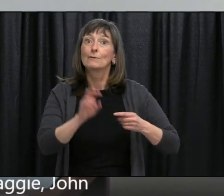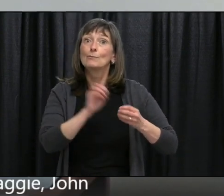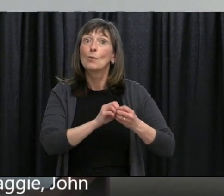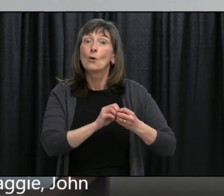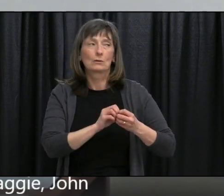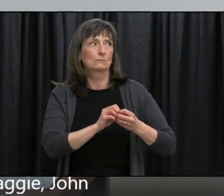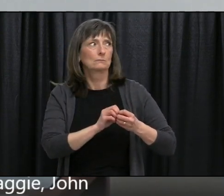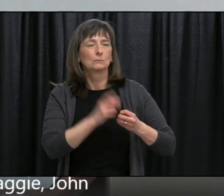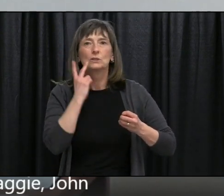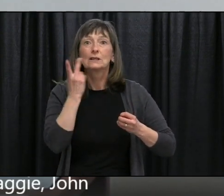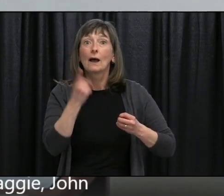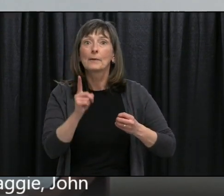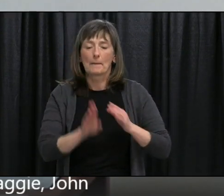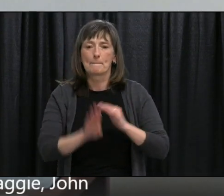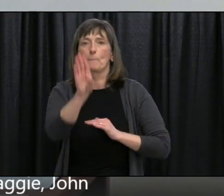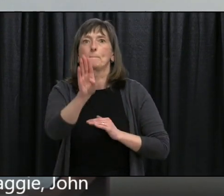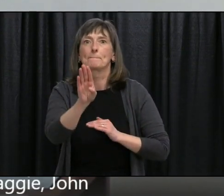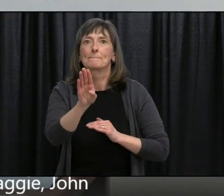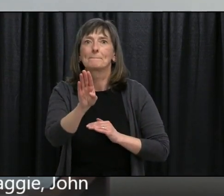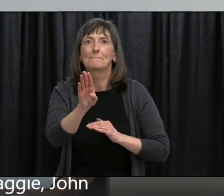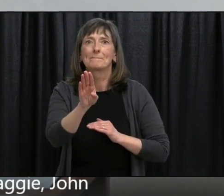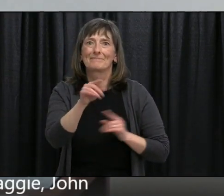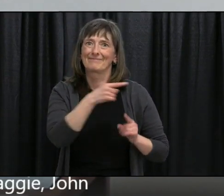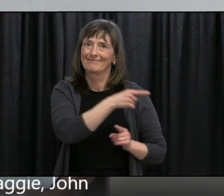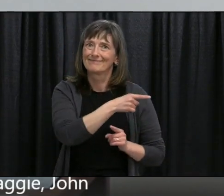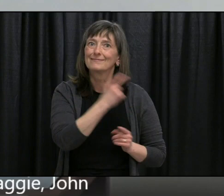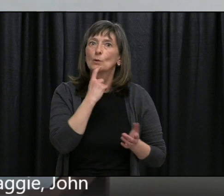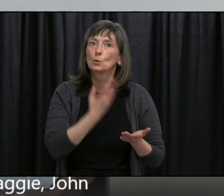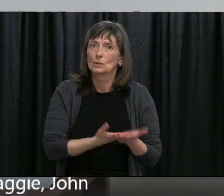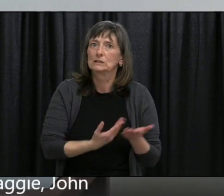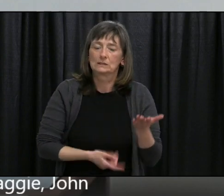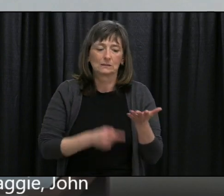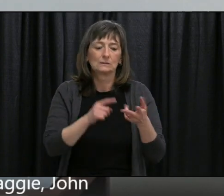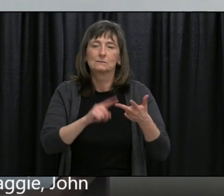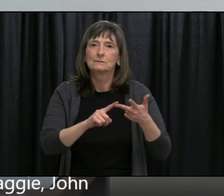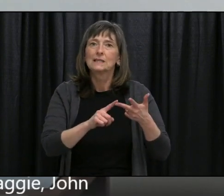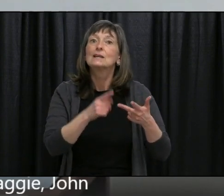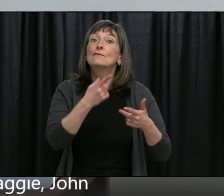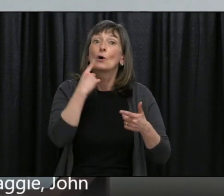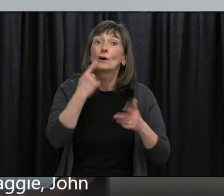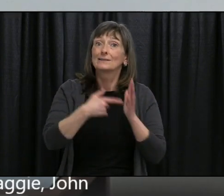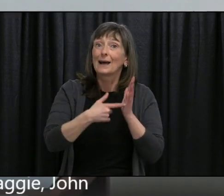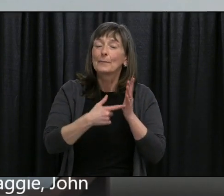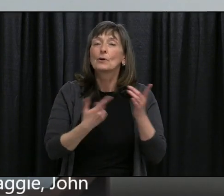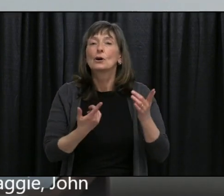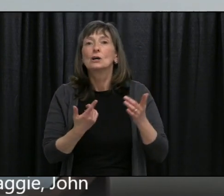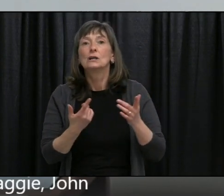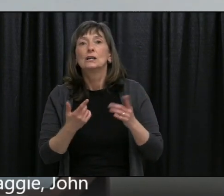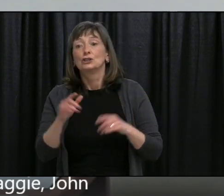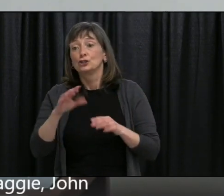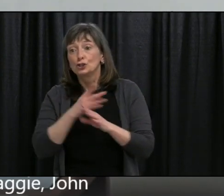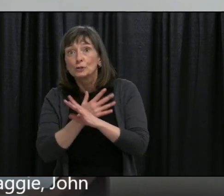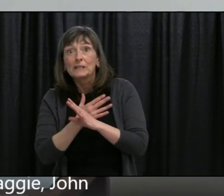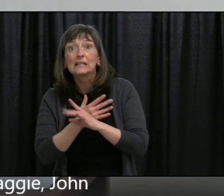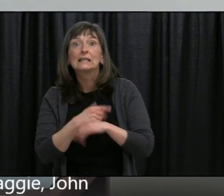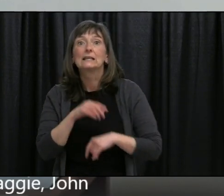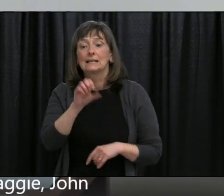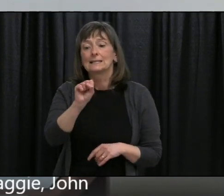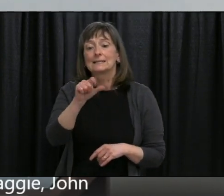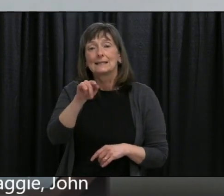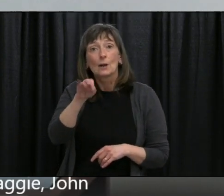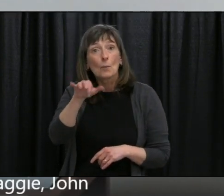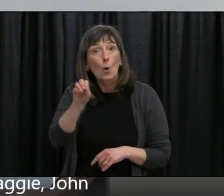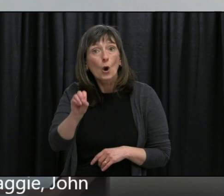seen spikes as a result of that. So Singapore, Korea, Japan, Germany have all